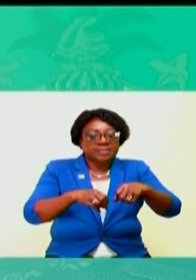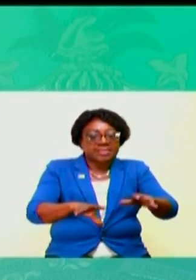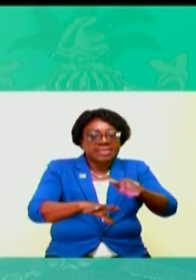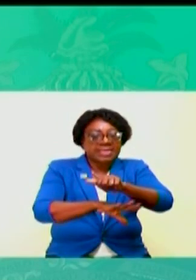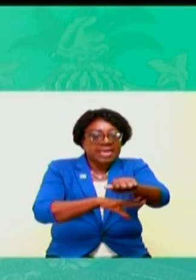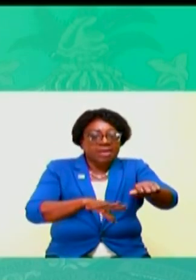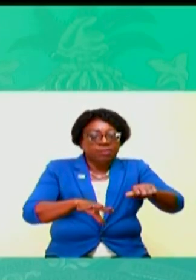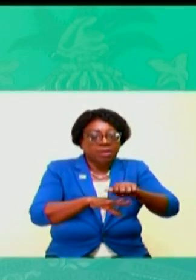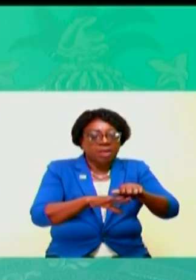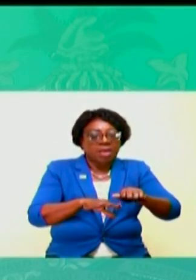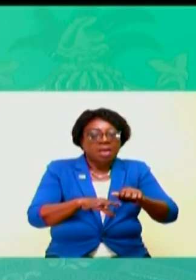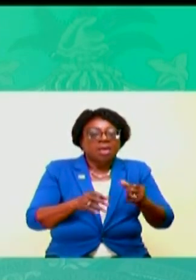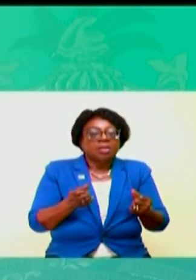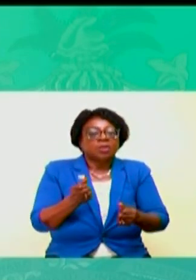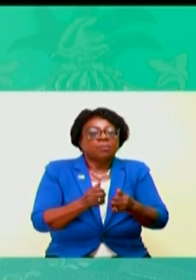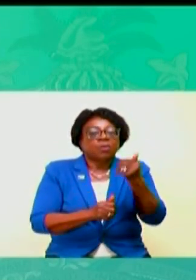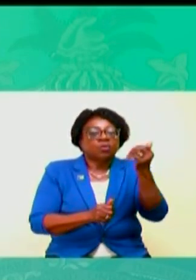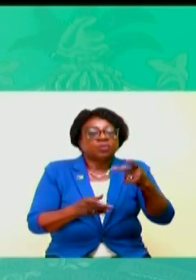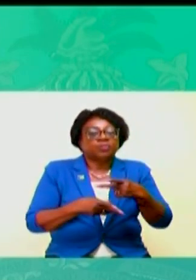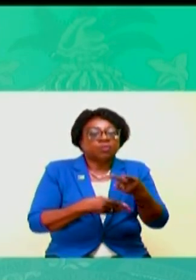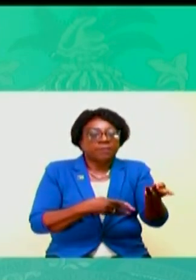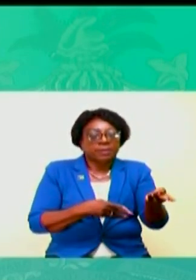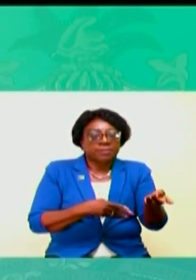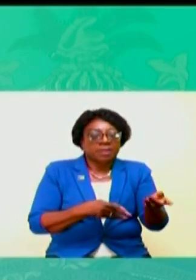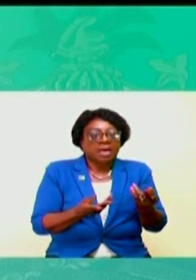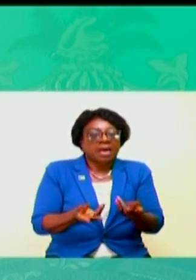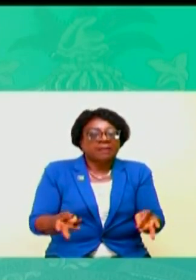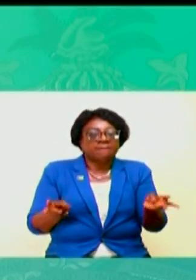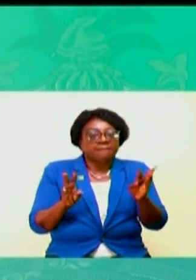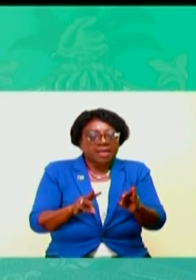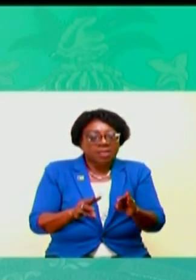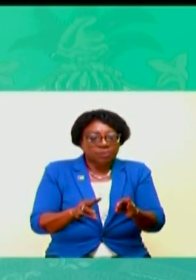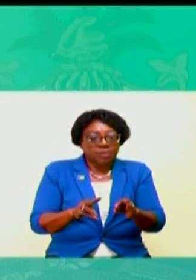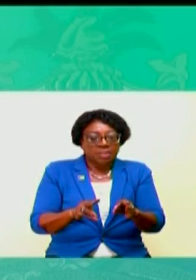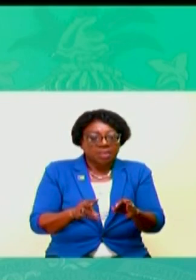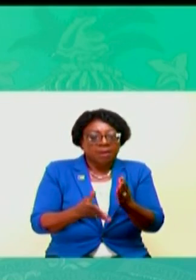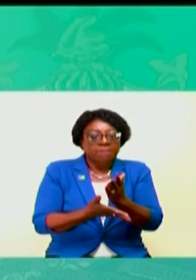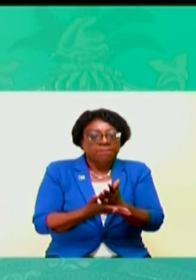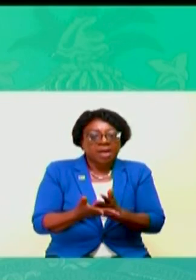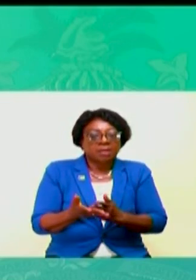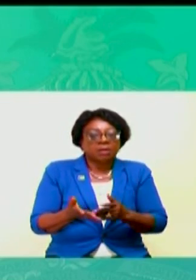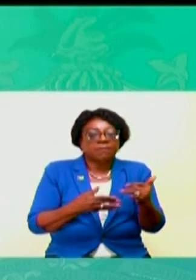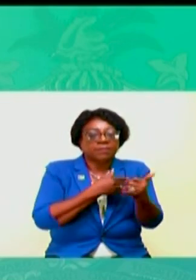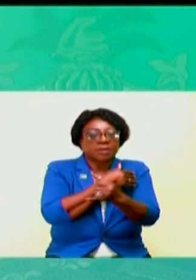and valuable piece of land in the country to a private company.